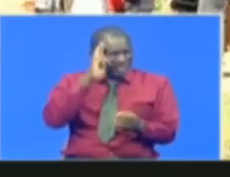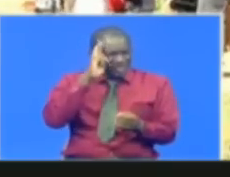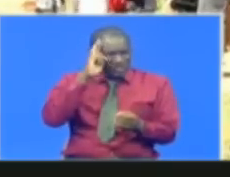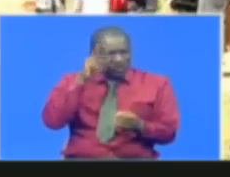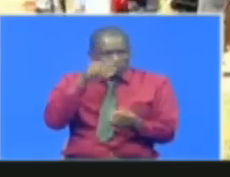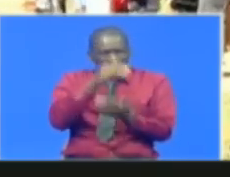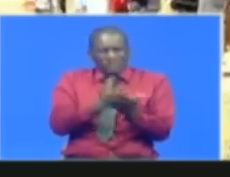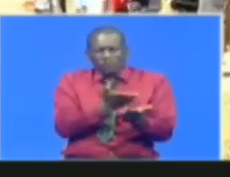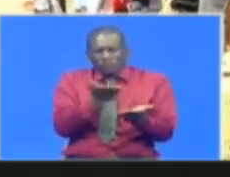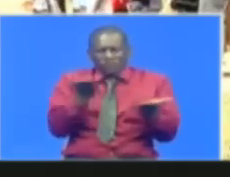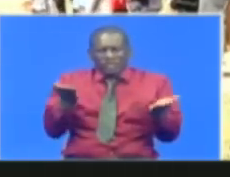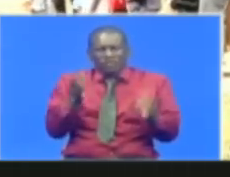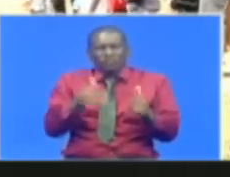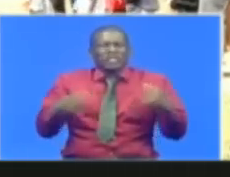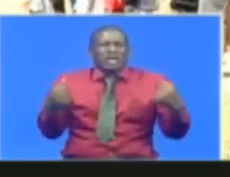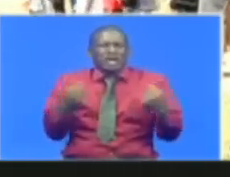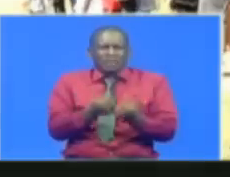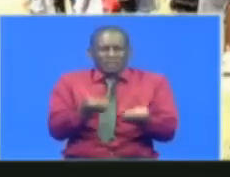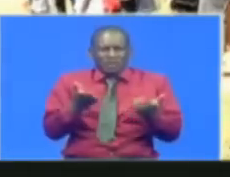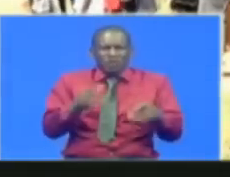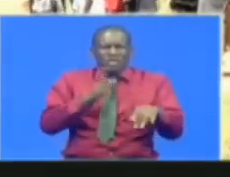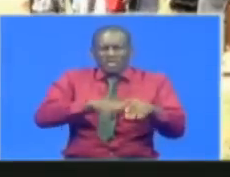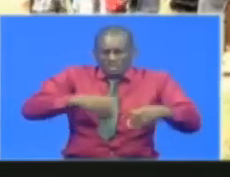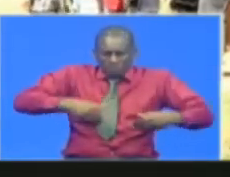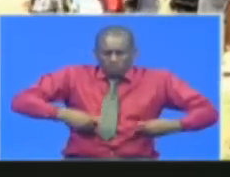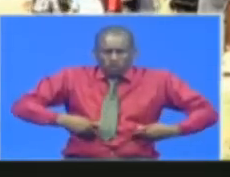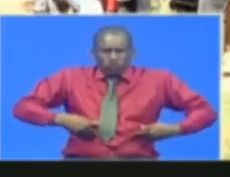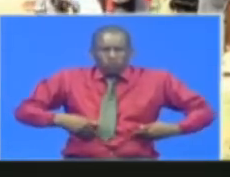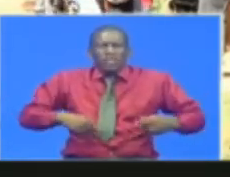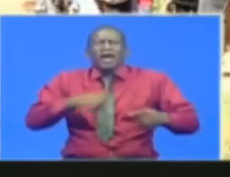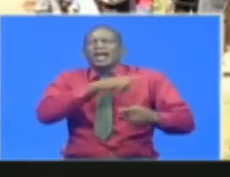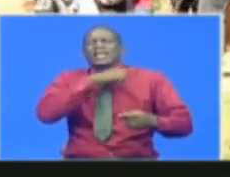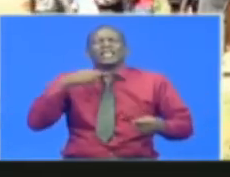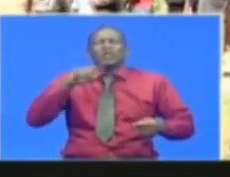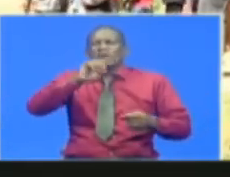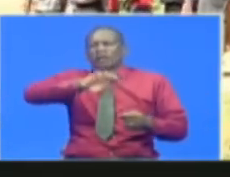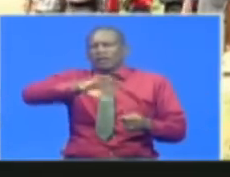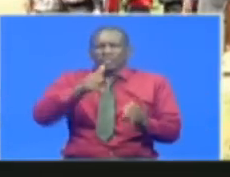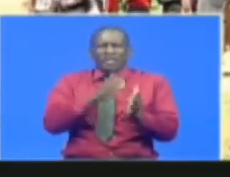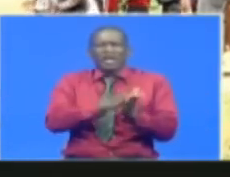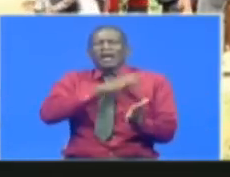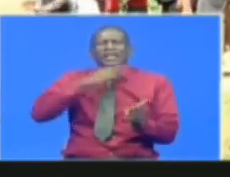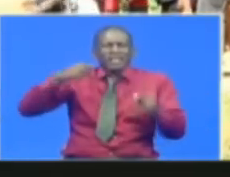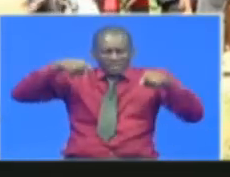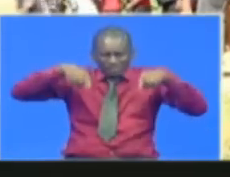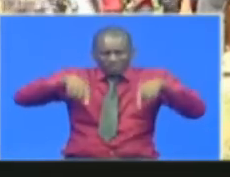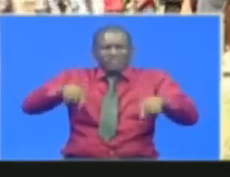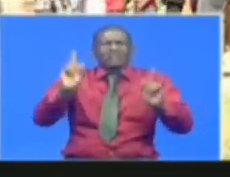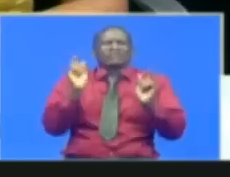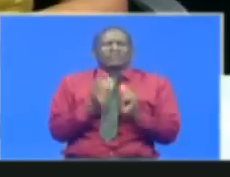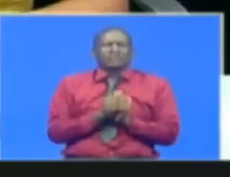some of these things that are happening when young people kill each other and kill themselves.